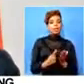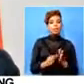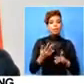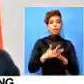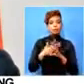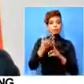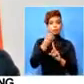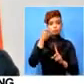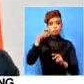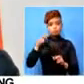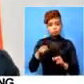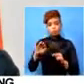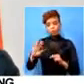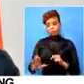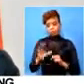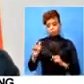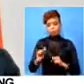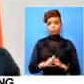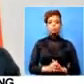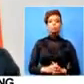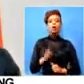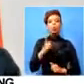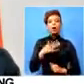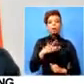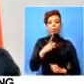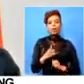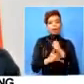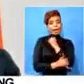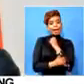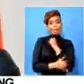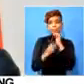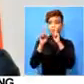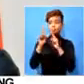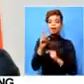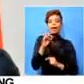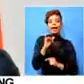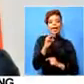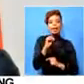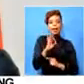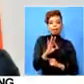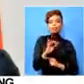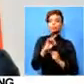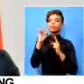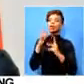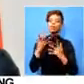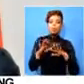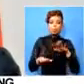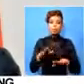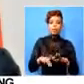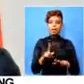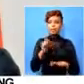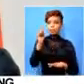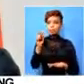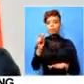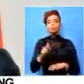that followed later went to the IMF. When they arrived there for balance of payments crisis loans,